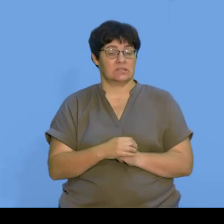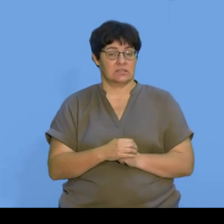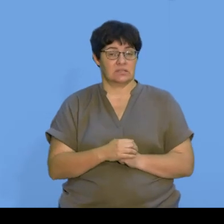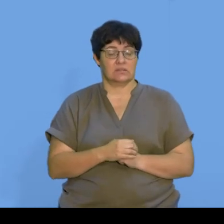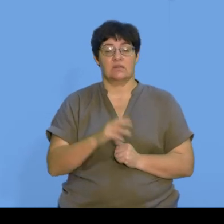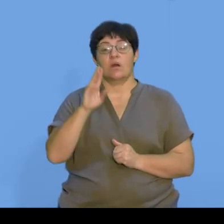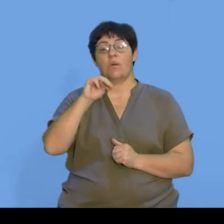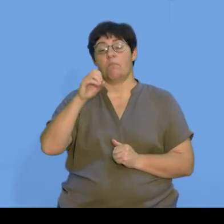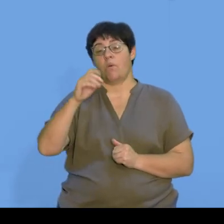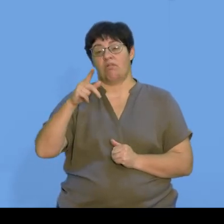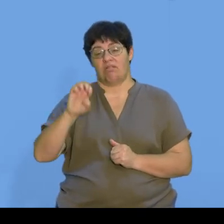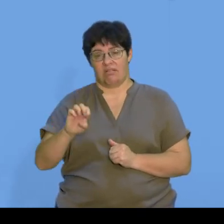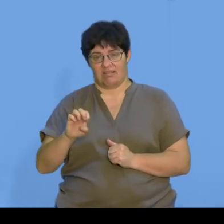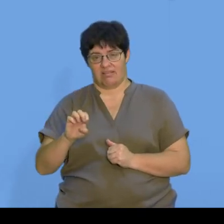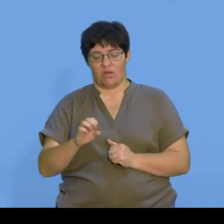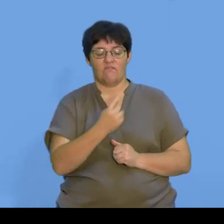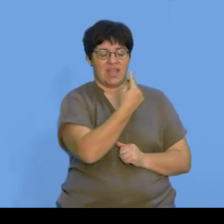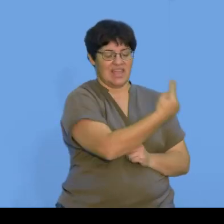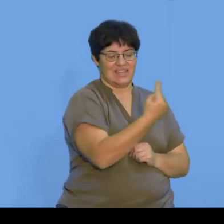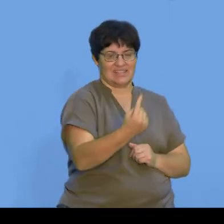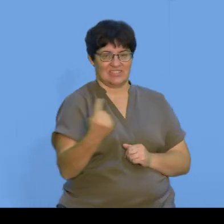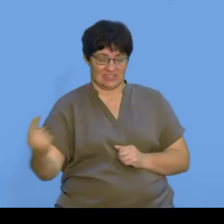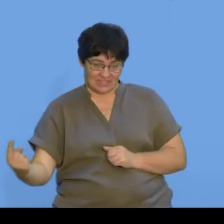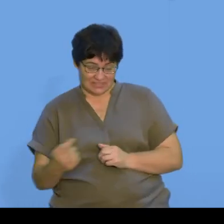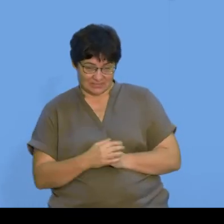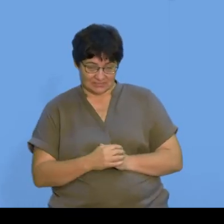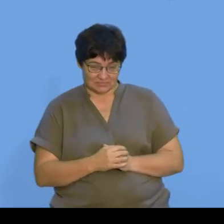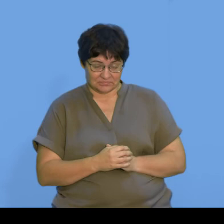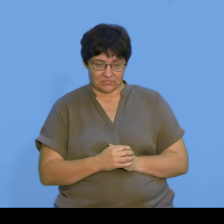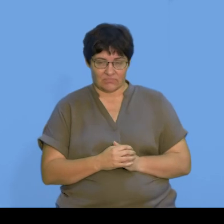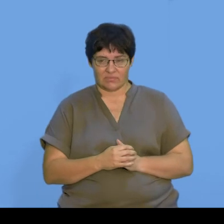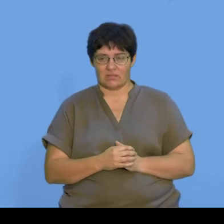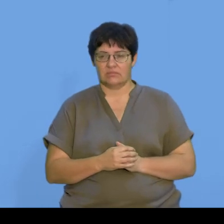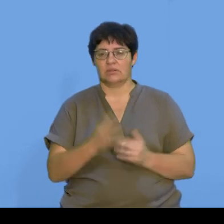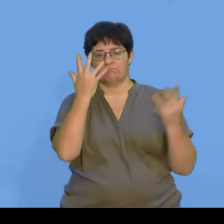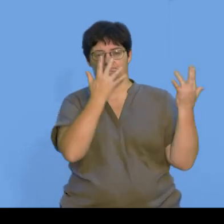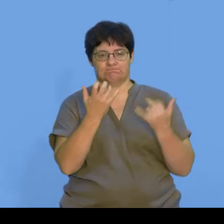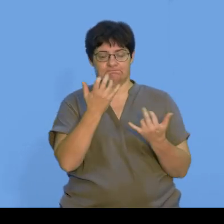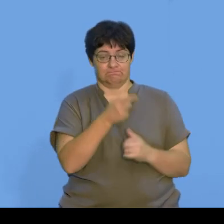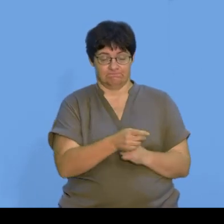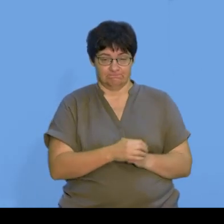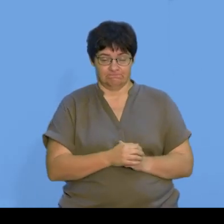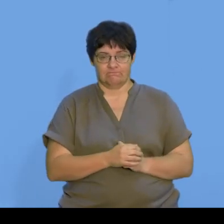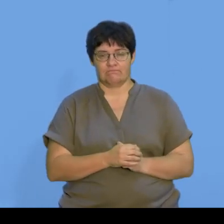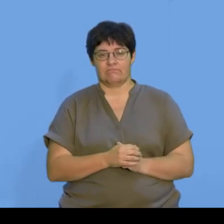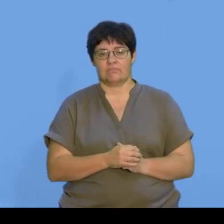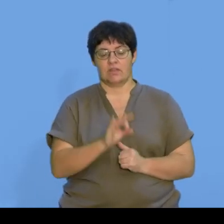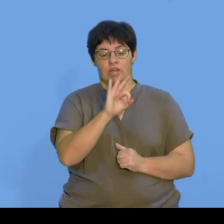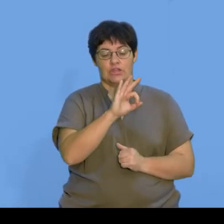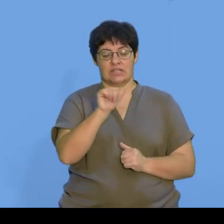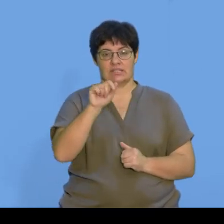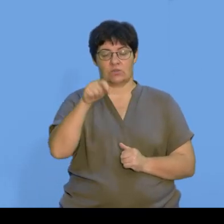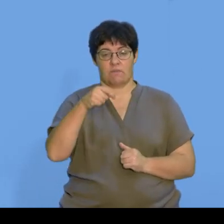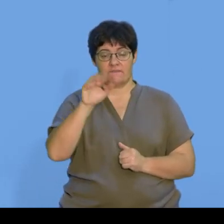actually the mole in terms of each element, okay? So if we go to our calculator, we